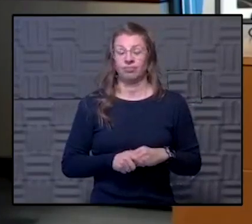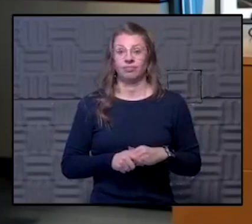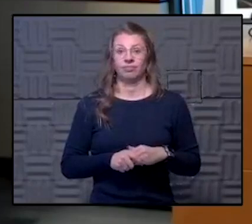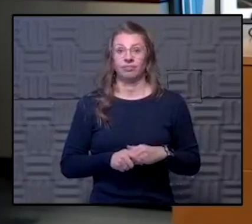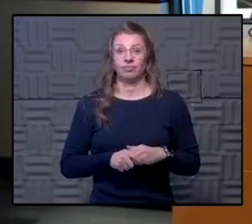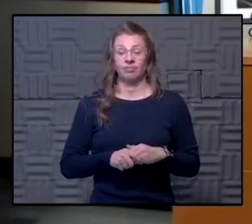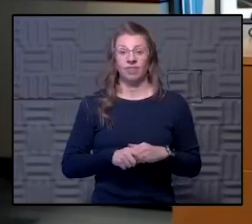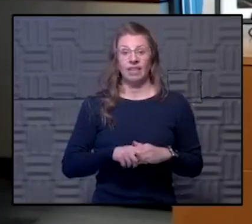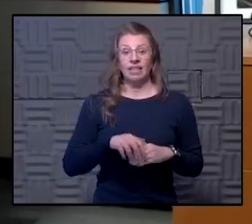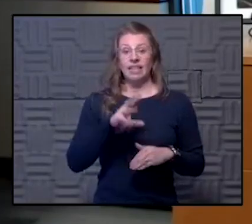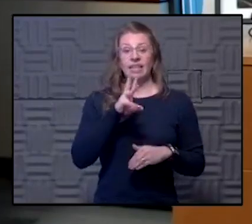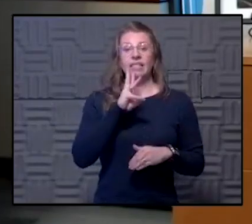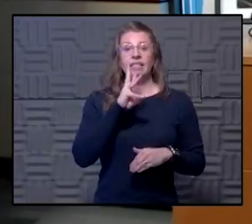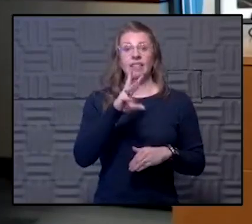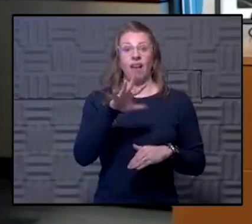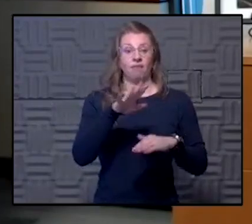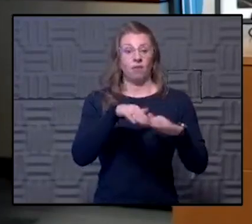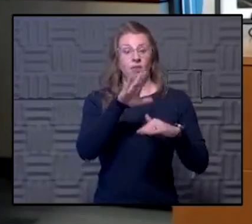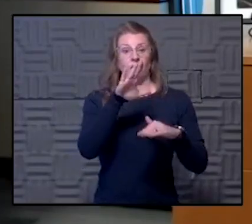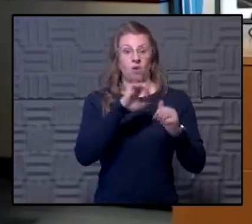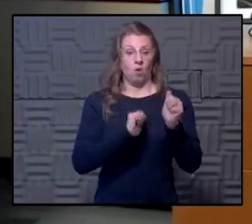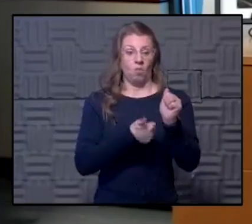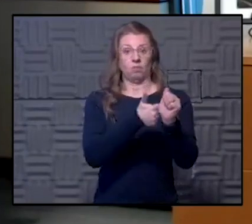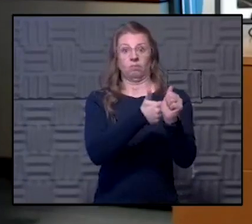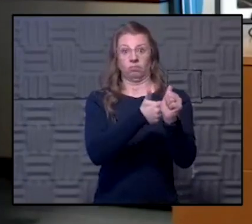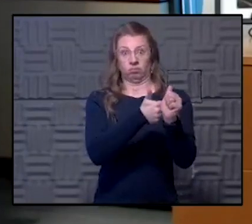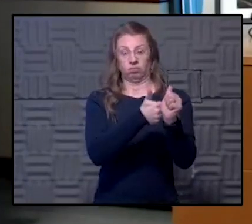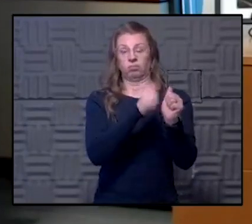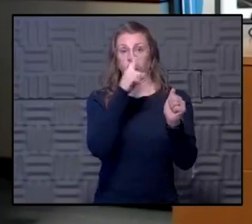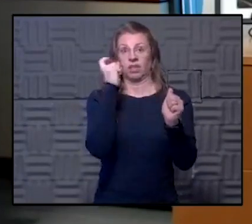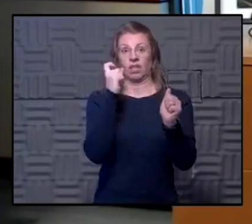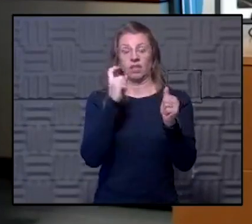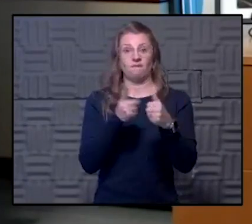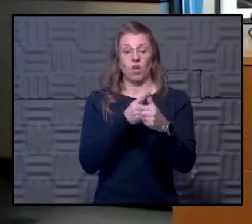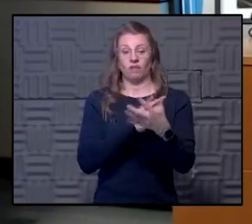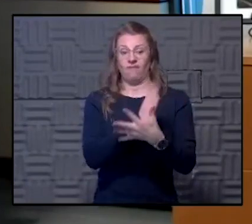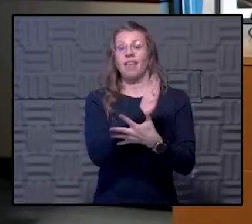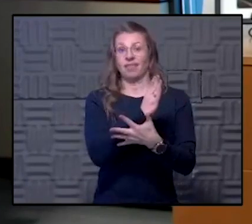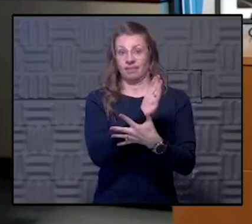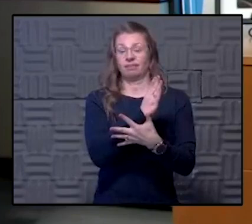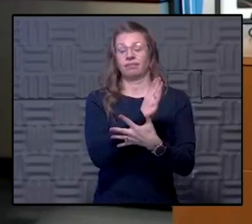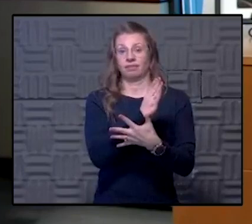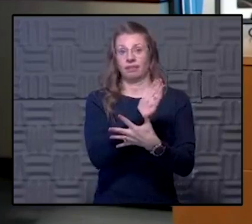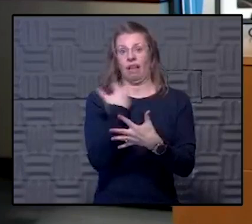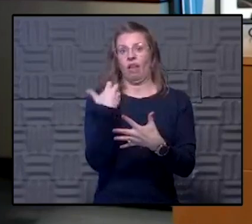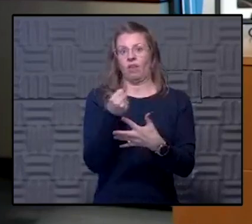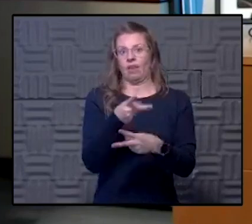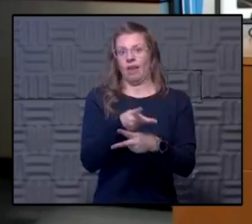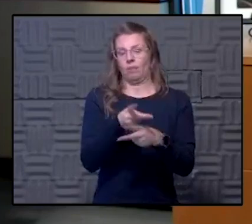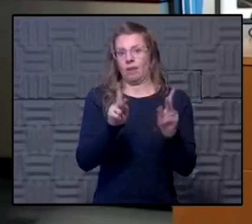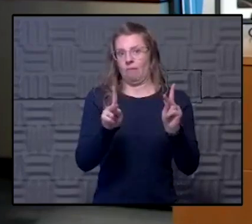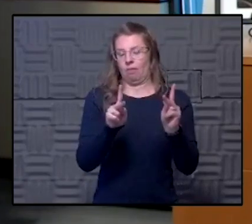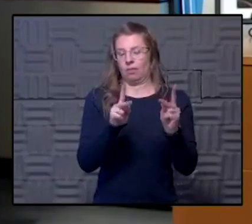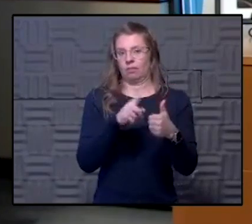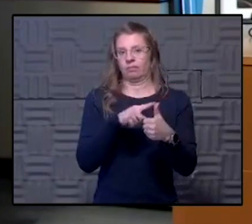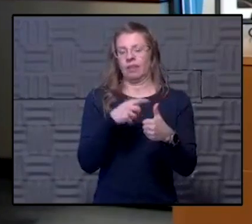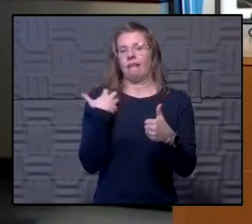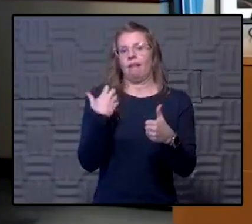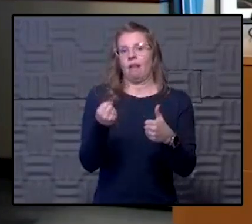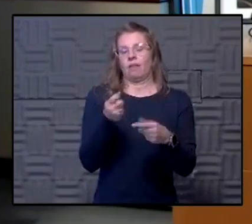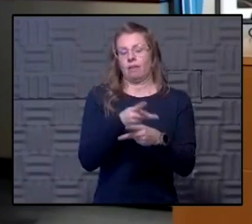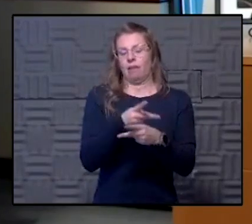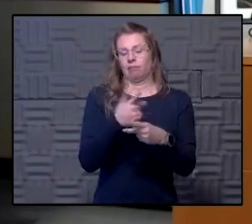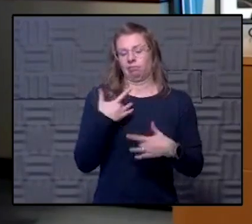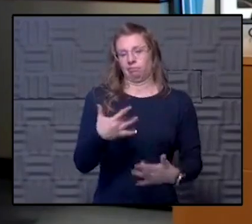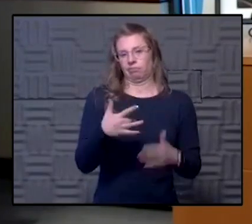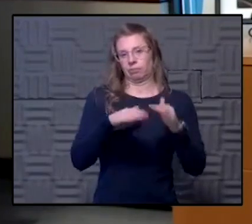the 65 and older are catching up, as you would well imagine, because the first phase had healthcare people, and healthcare people tend to be less than